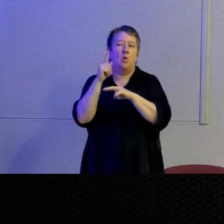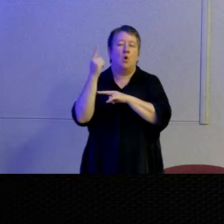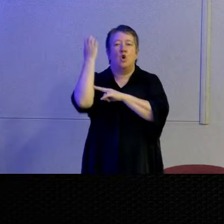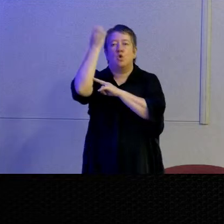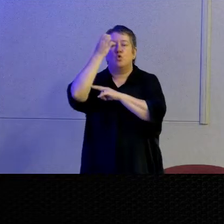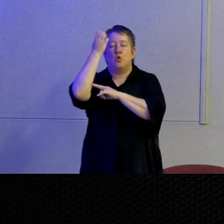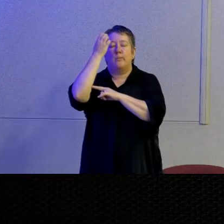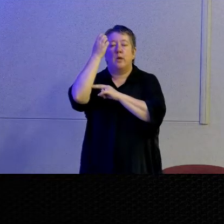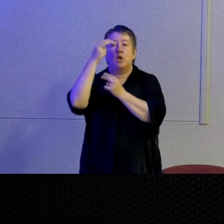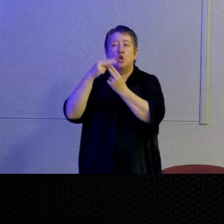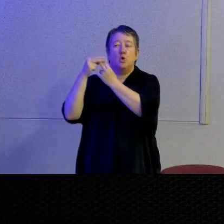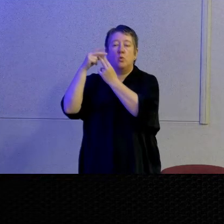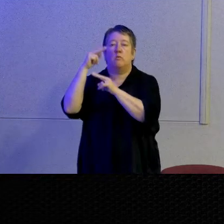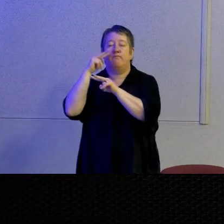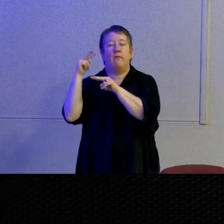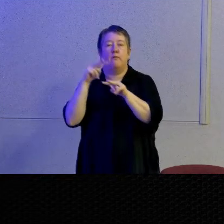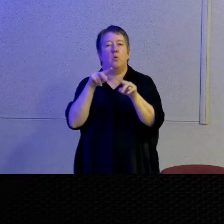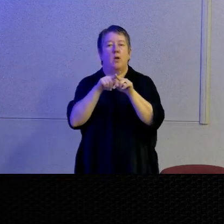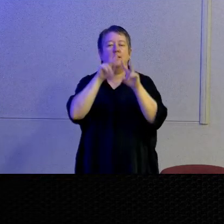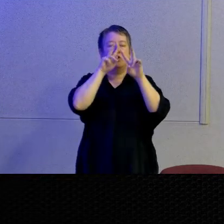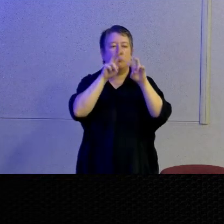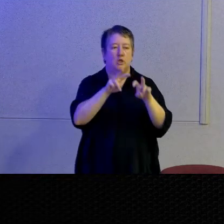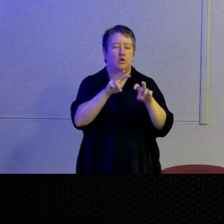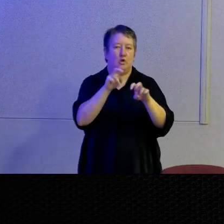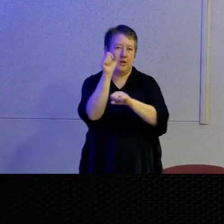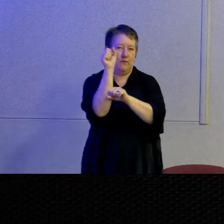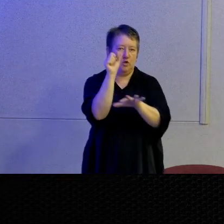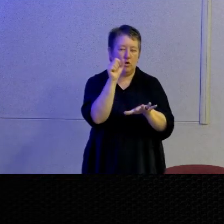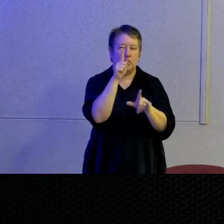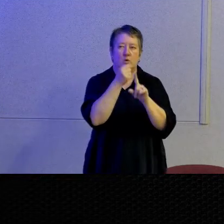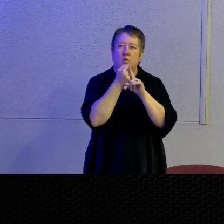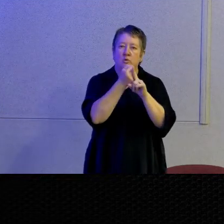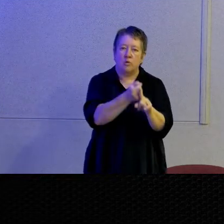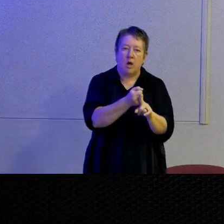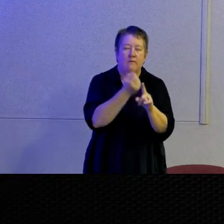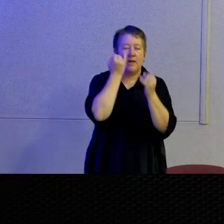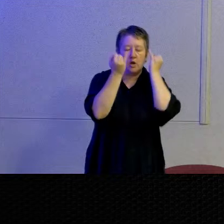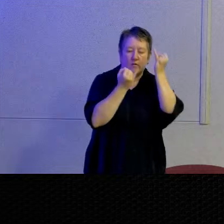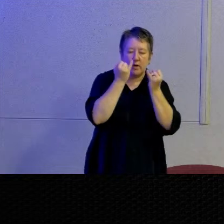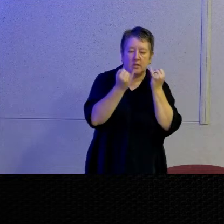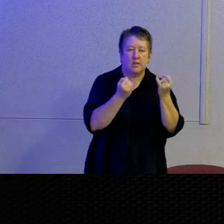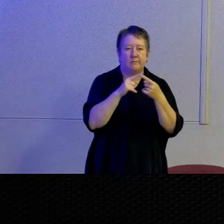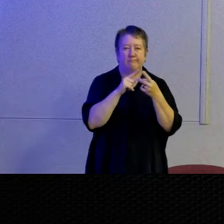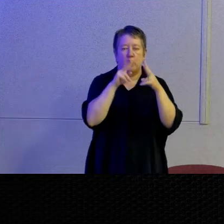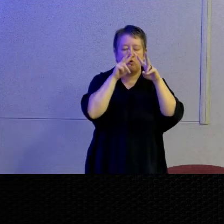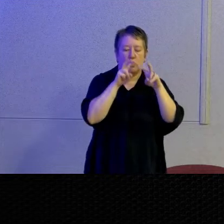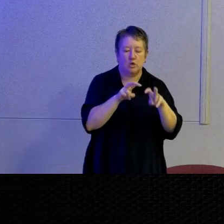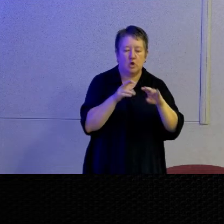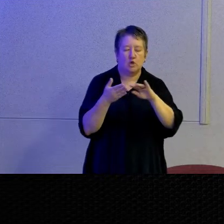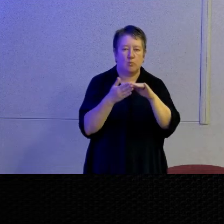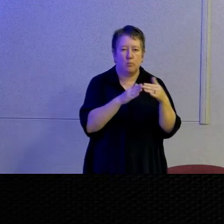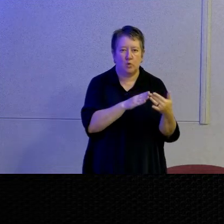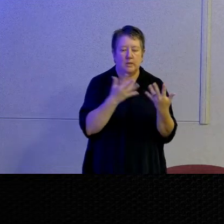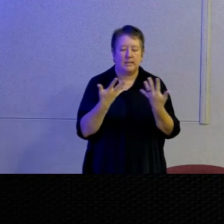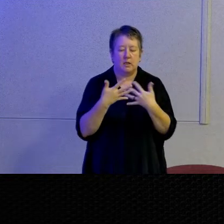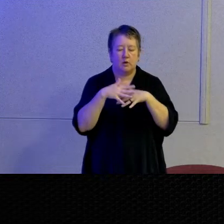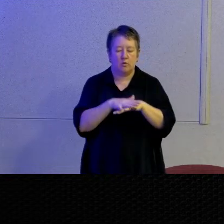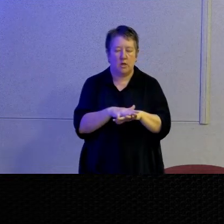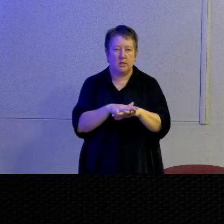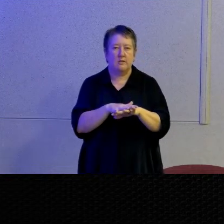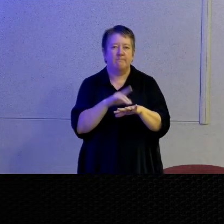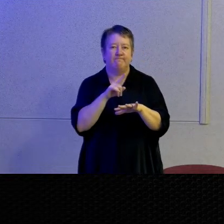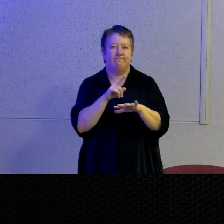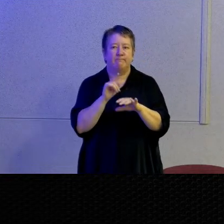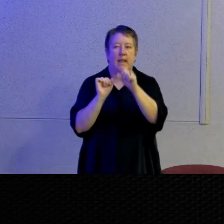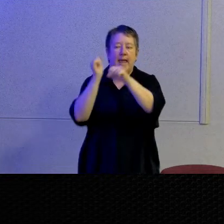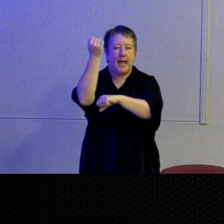for instance, as a research infrastructure. So a driver of innovation, integration of research communities, strong links to